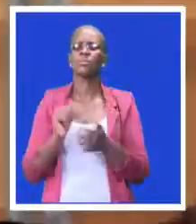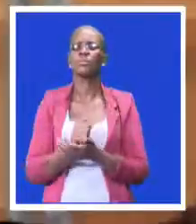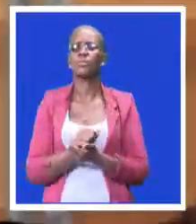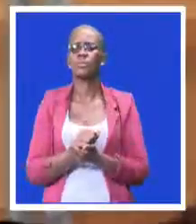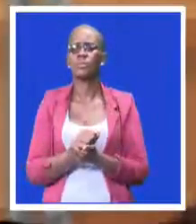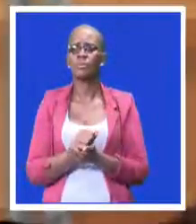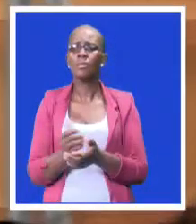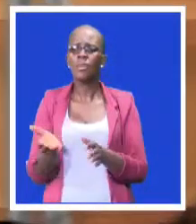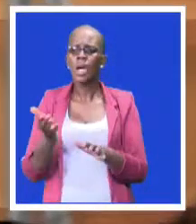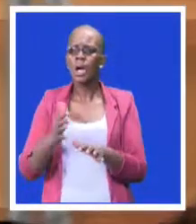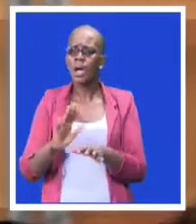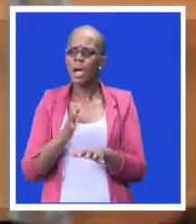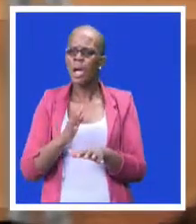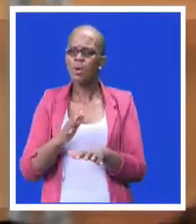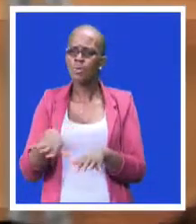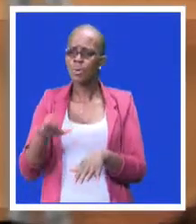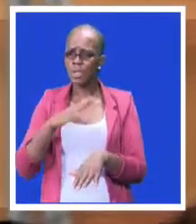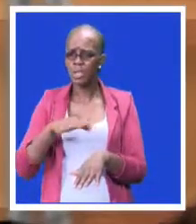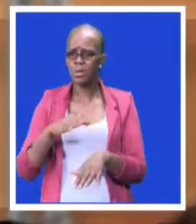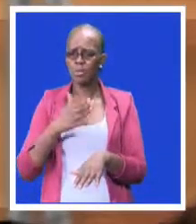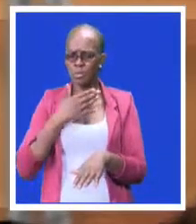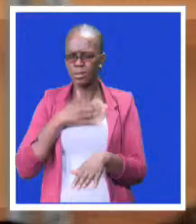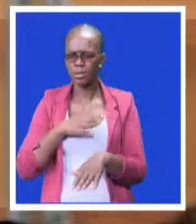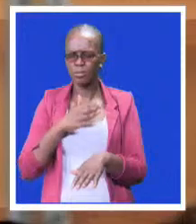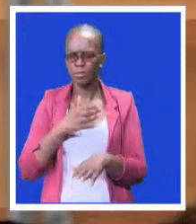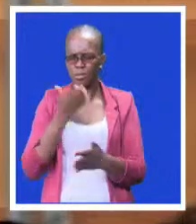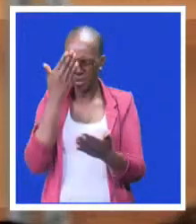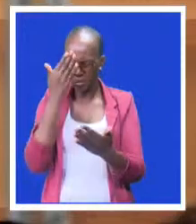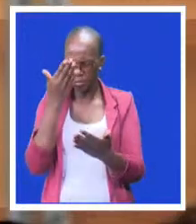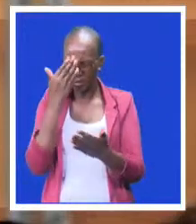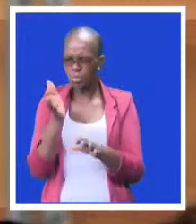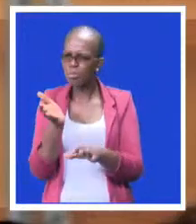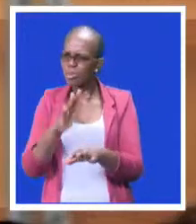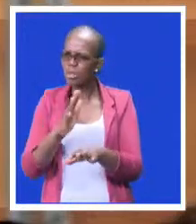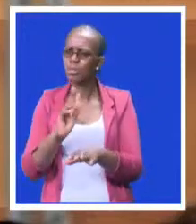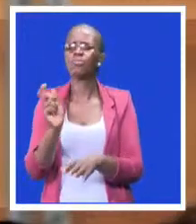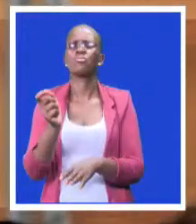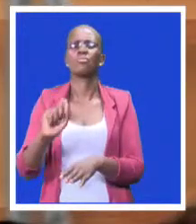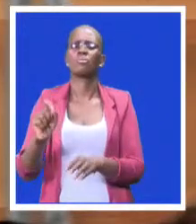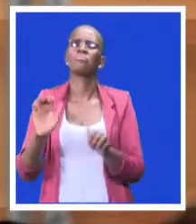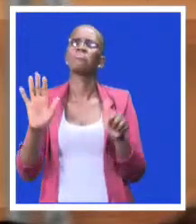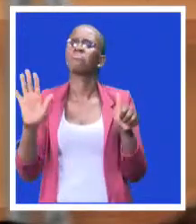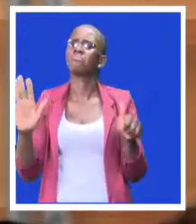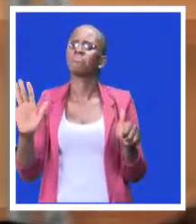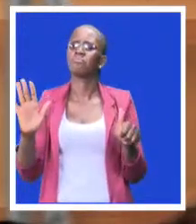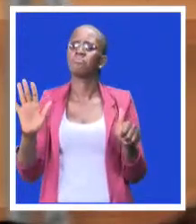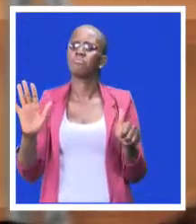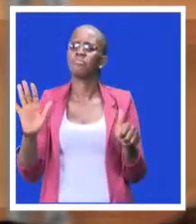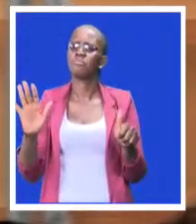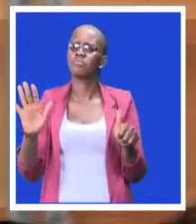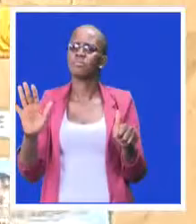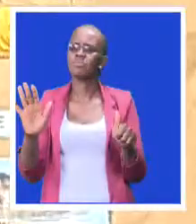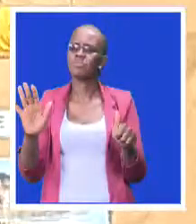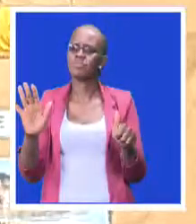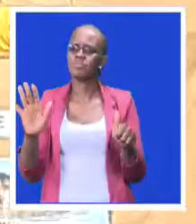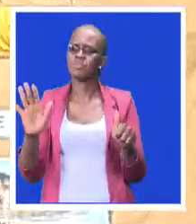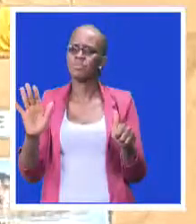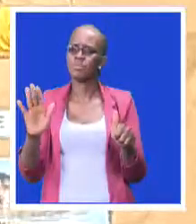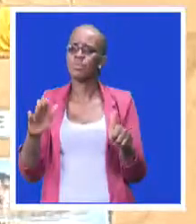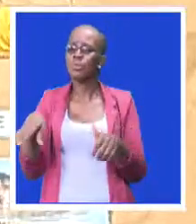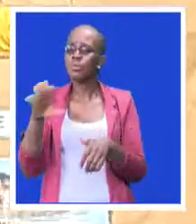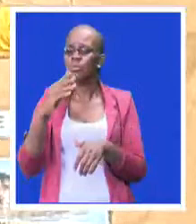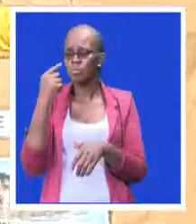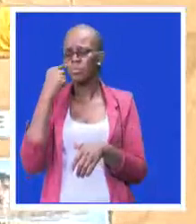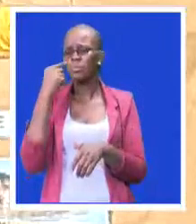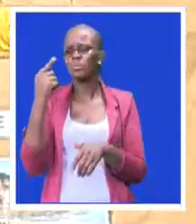the number 6? This is the number 6. When we write the number 6, we start from